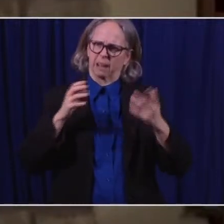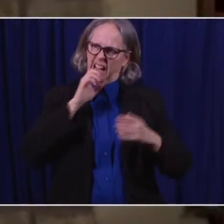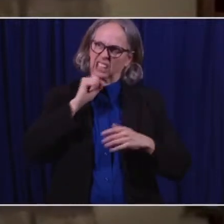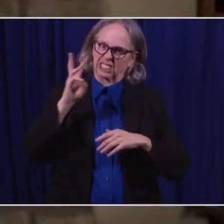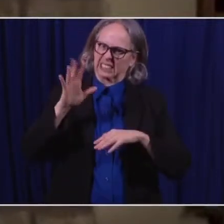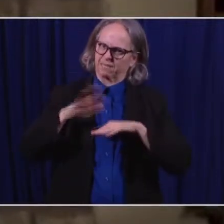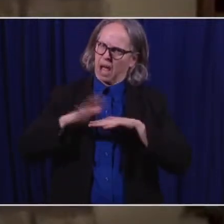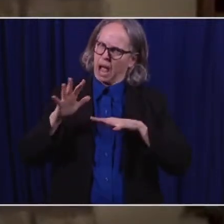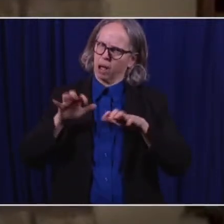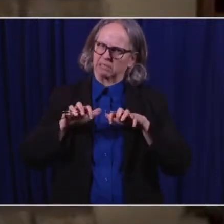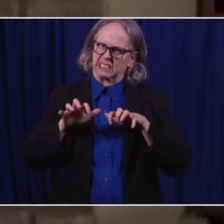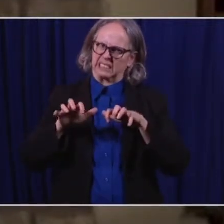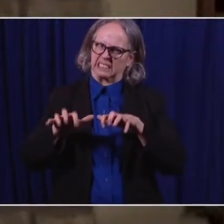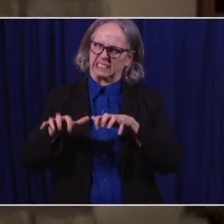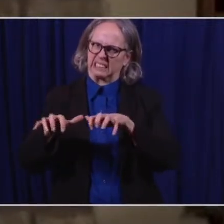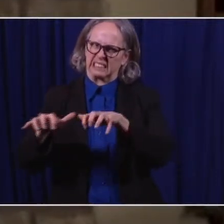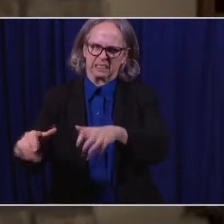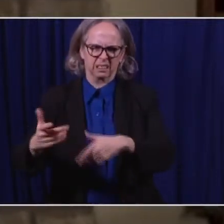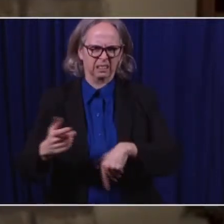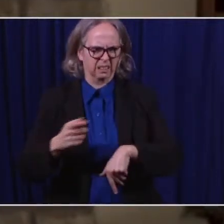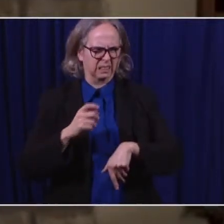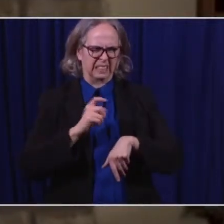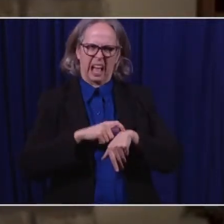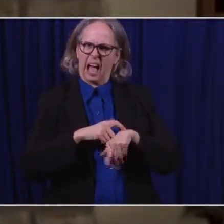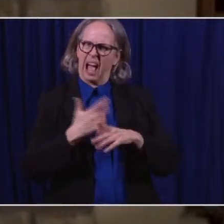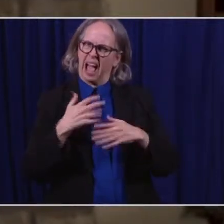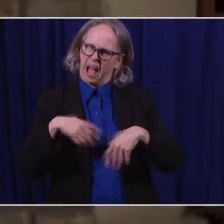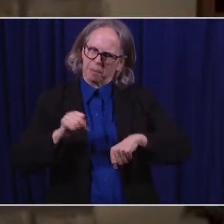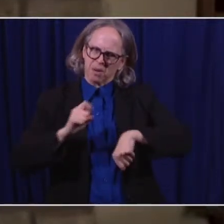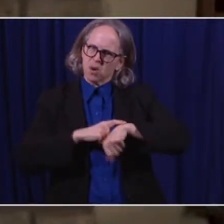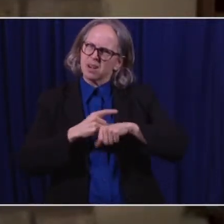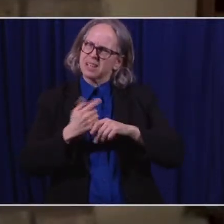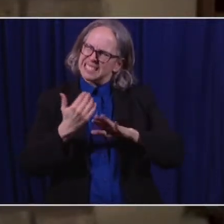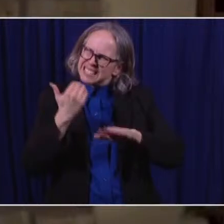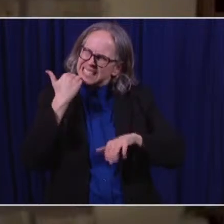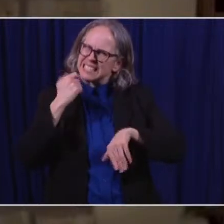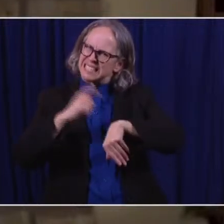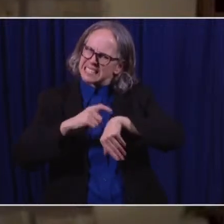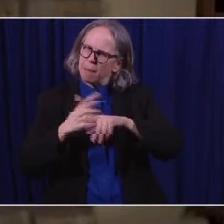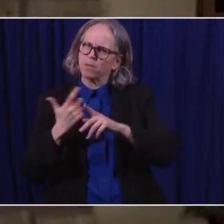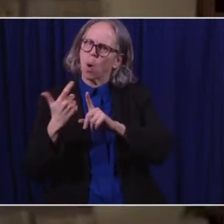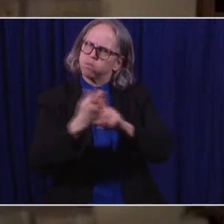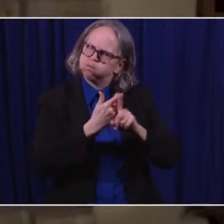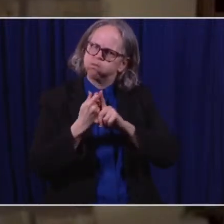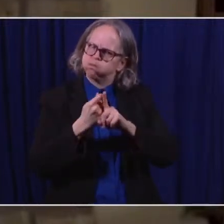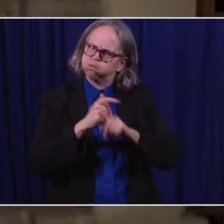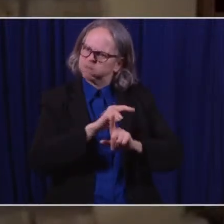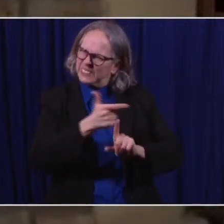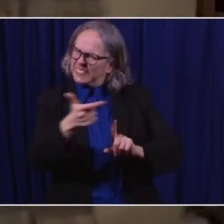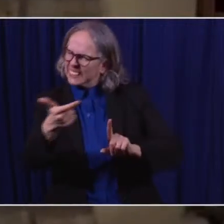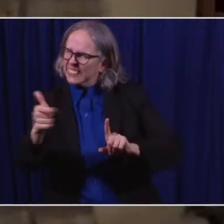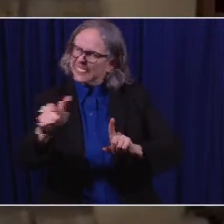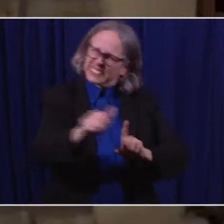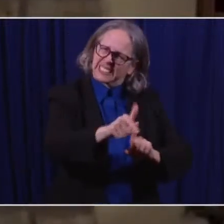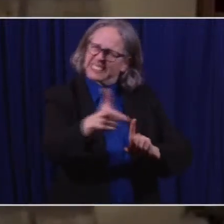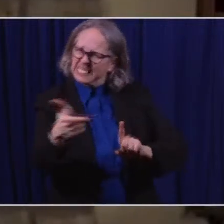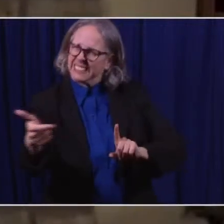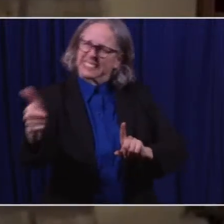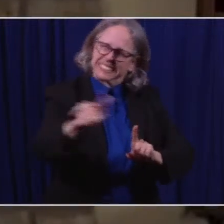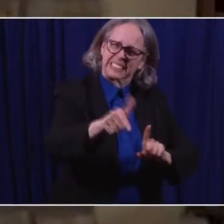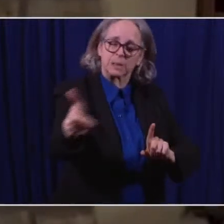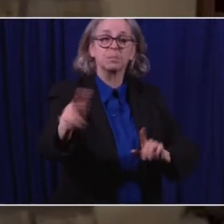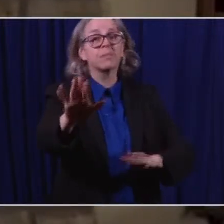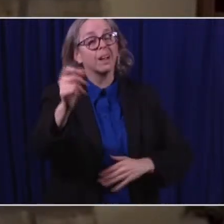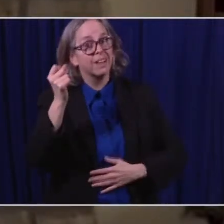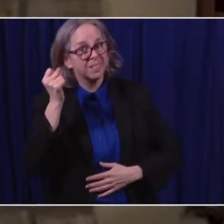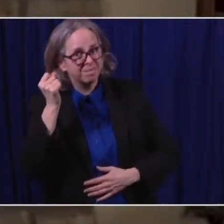And it's going to take a number of weeks to be able to cover everyone in that age group that wants it. But I want to talk a little bit